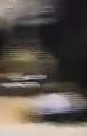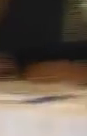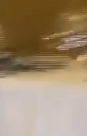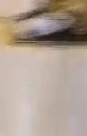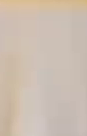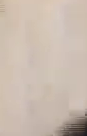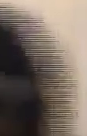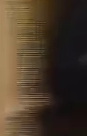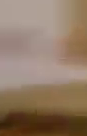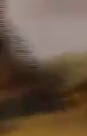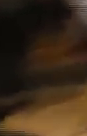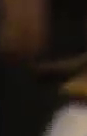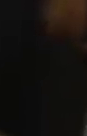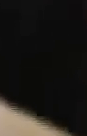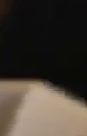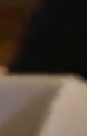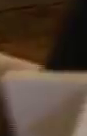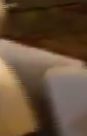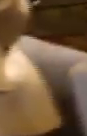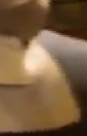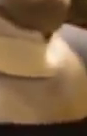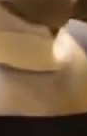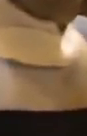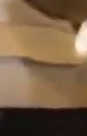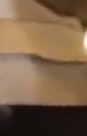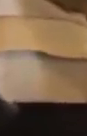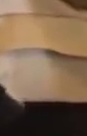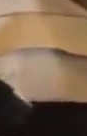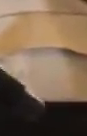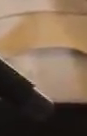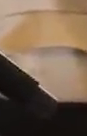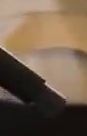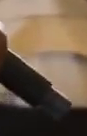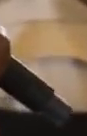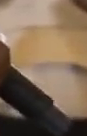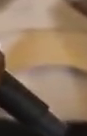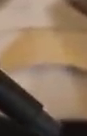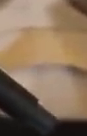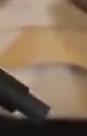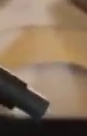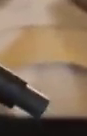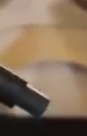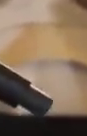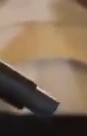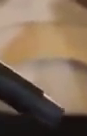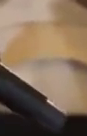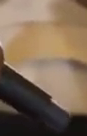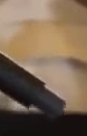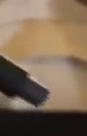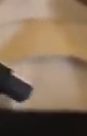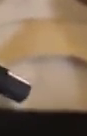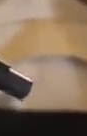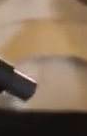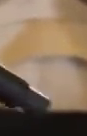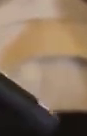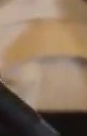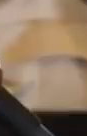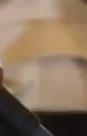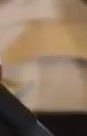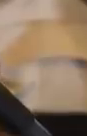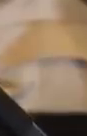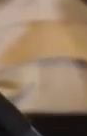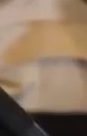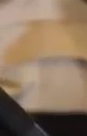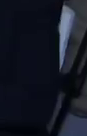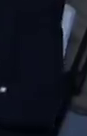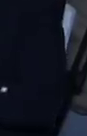To ensure credibility of elections, many believe that it's better for the observer missions to